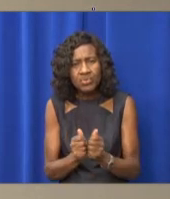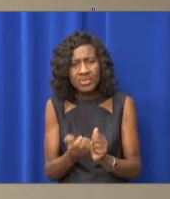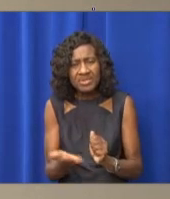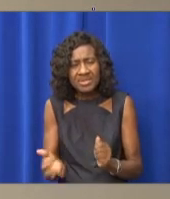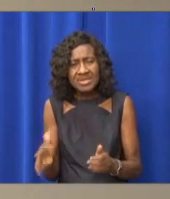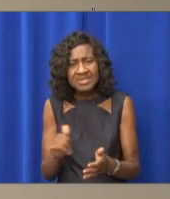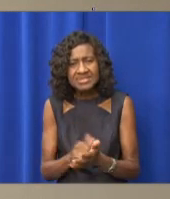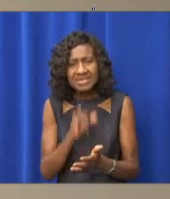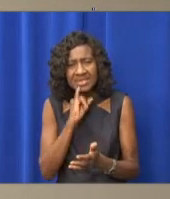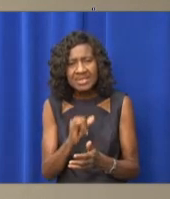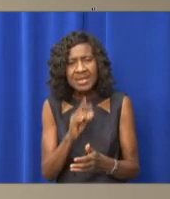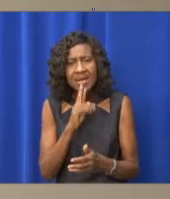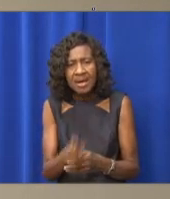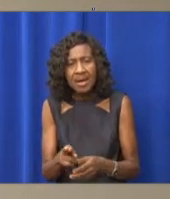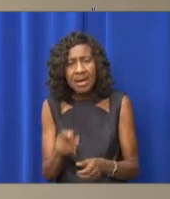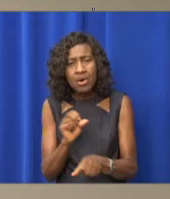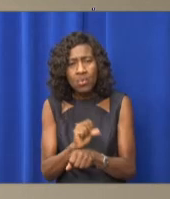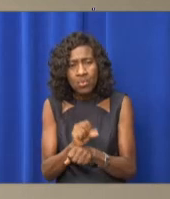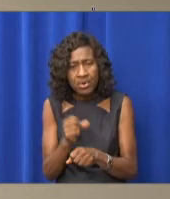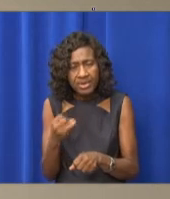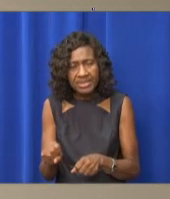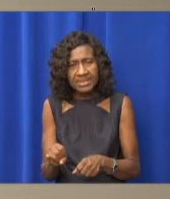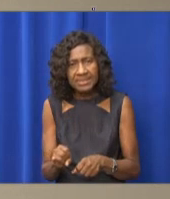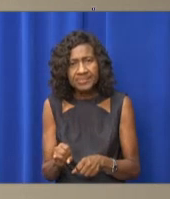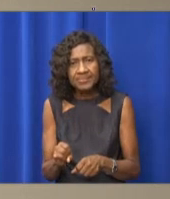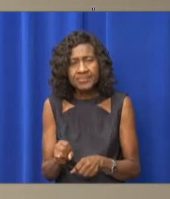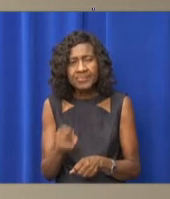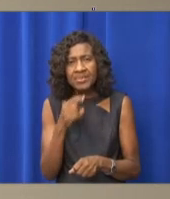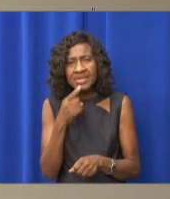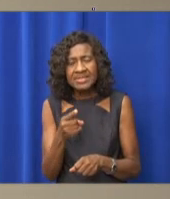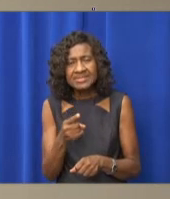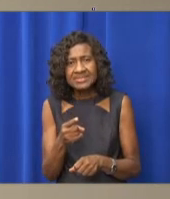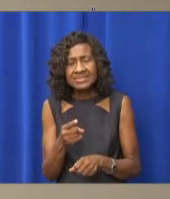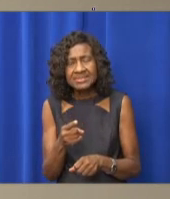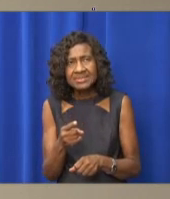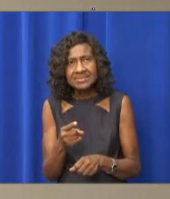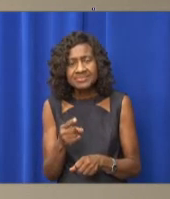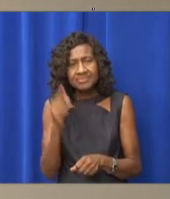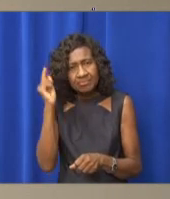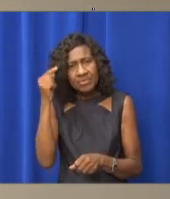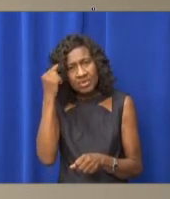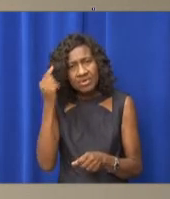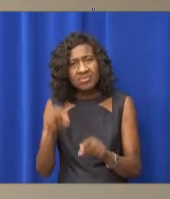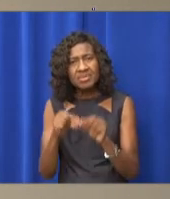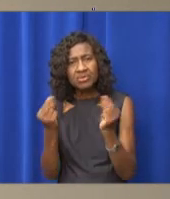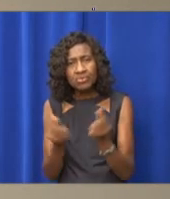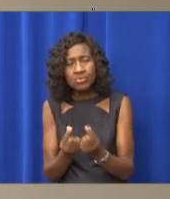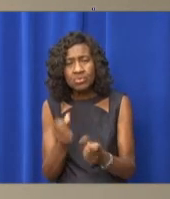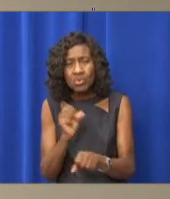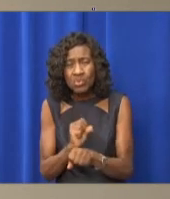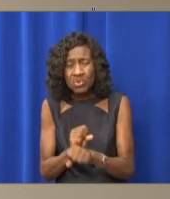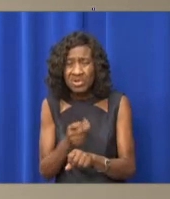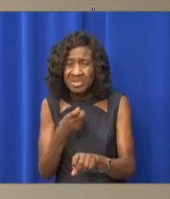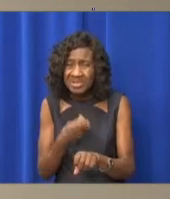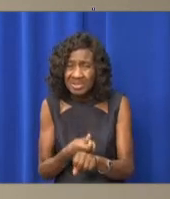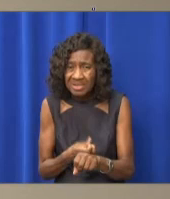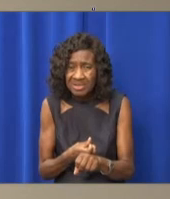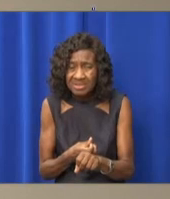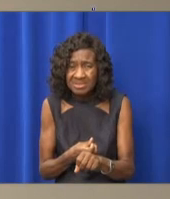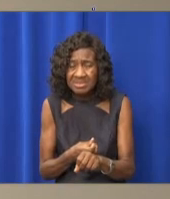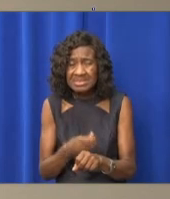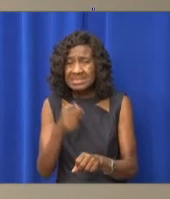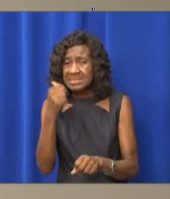So our caucus is working very hard and worked till almost 10 p.m. last night,